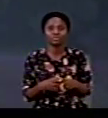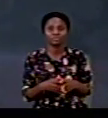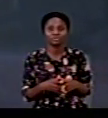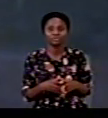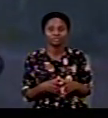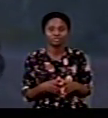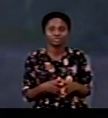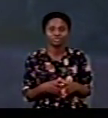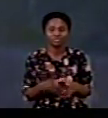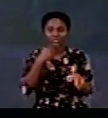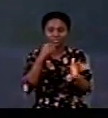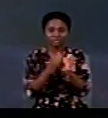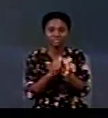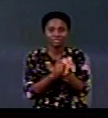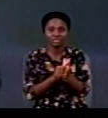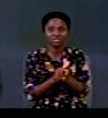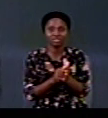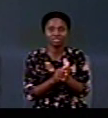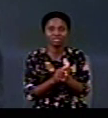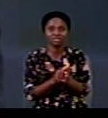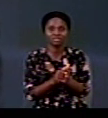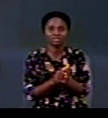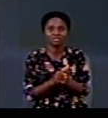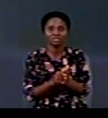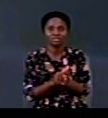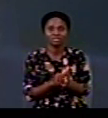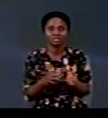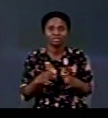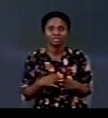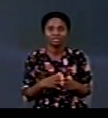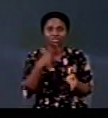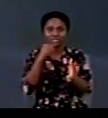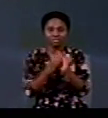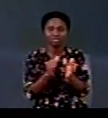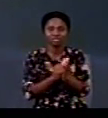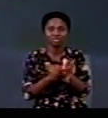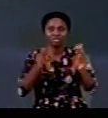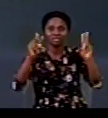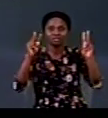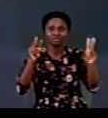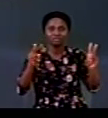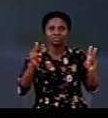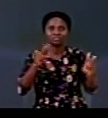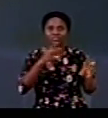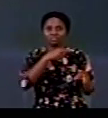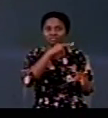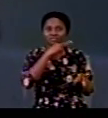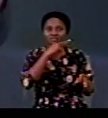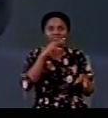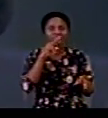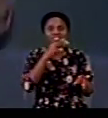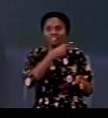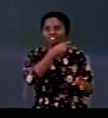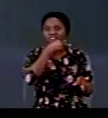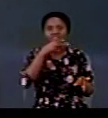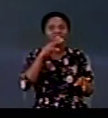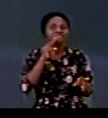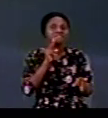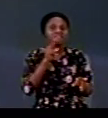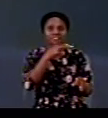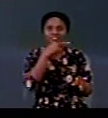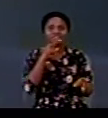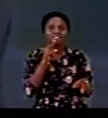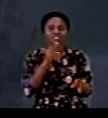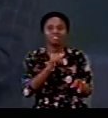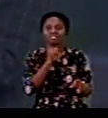your life. Integrity, not for sale. Vision, not for sale. Courage, not